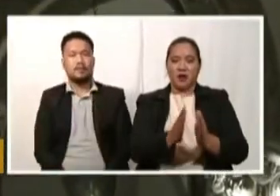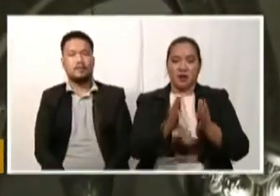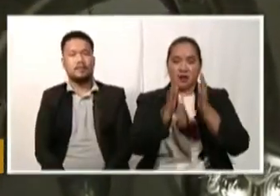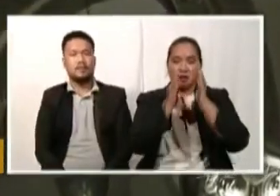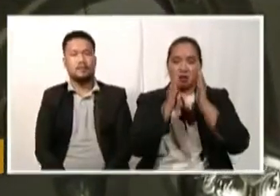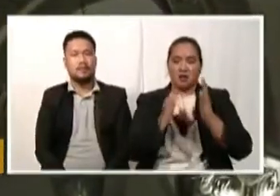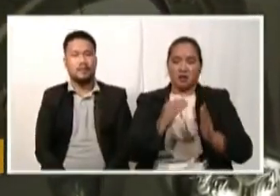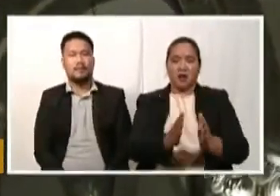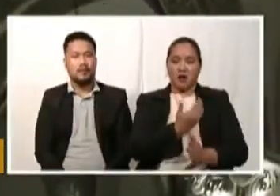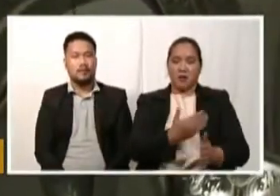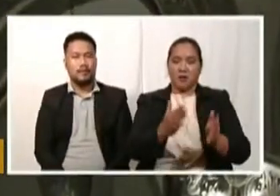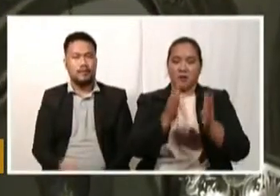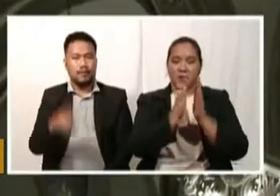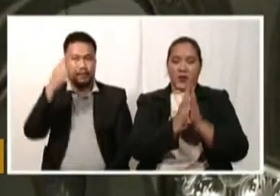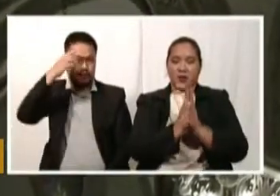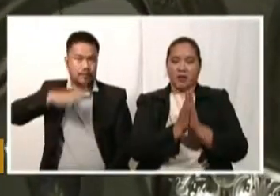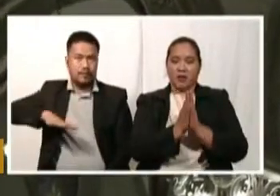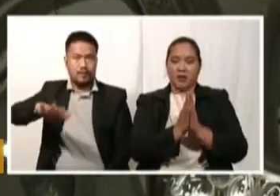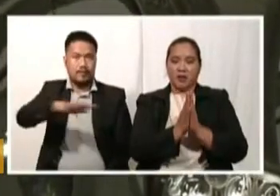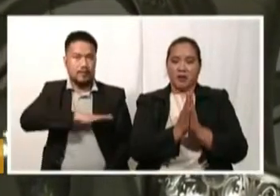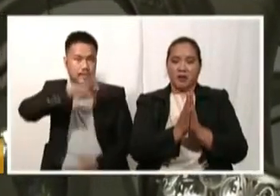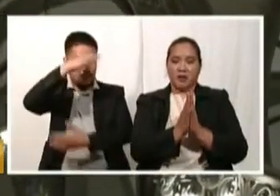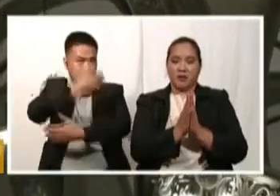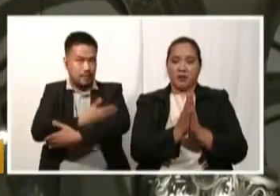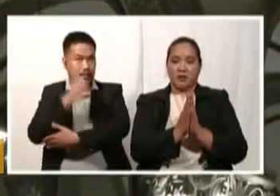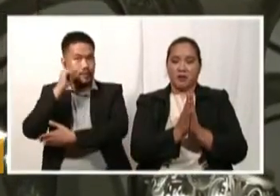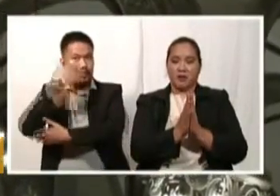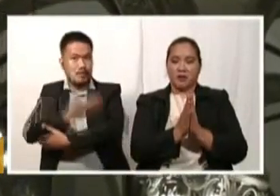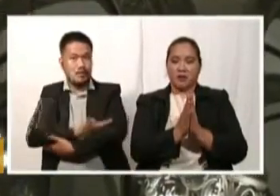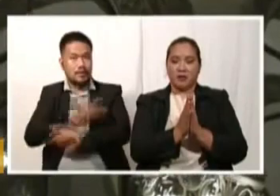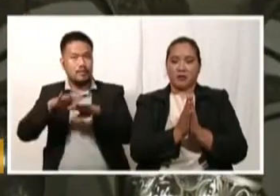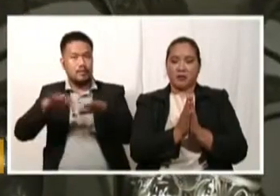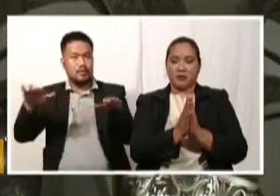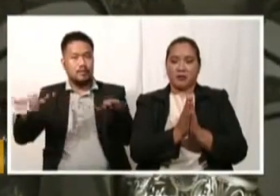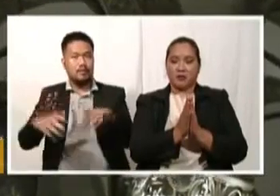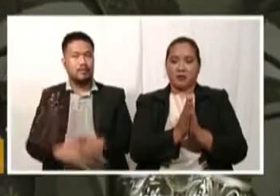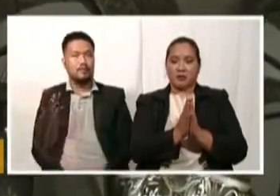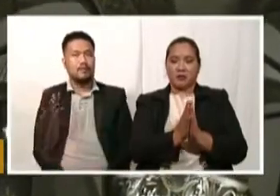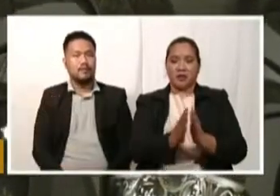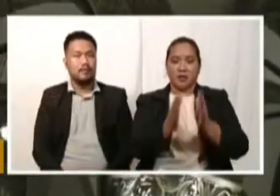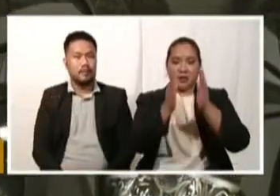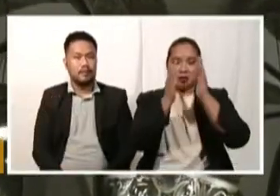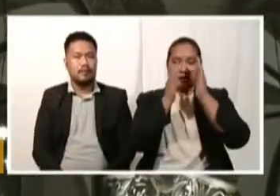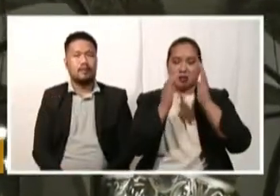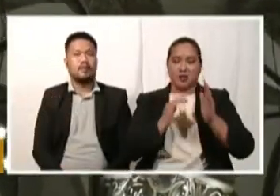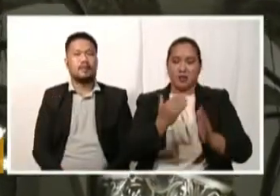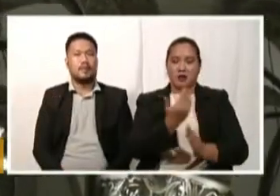Believe.